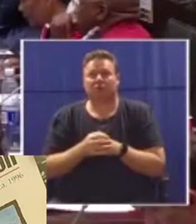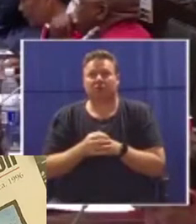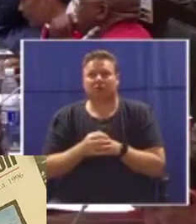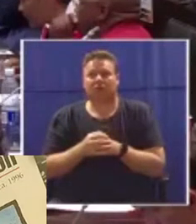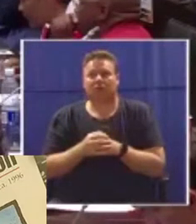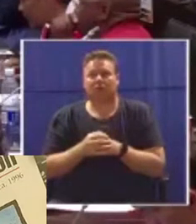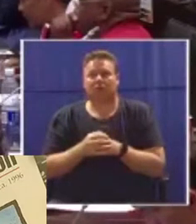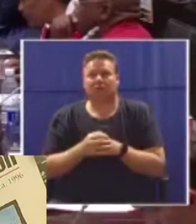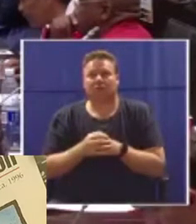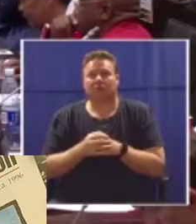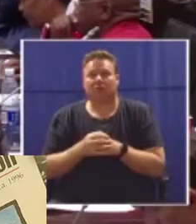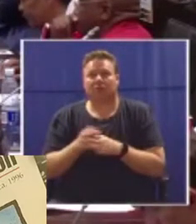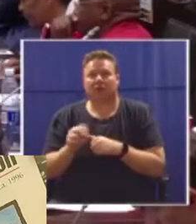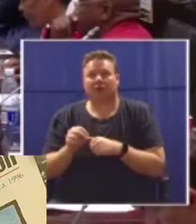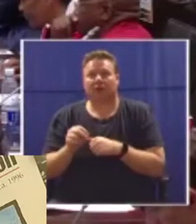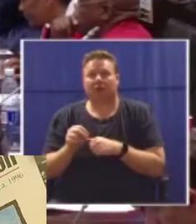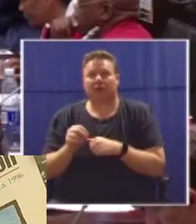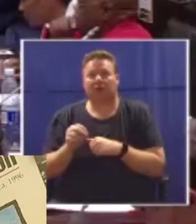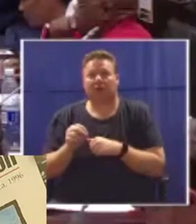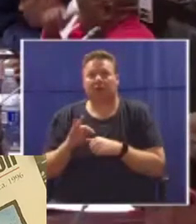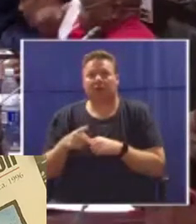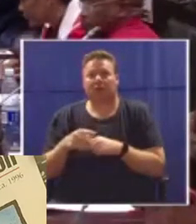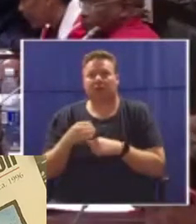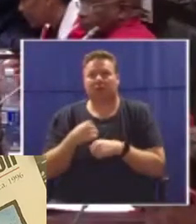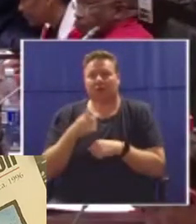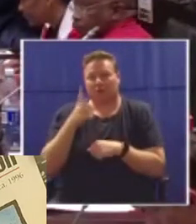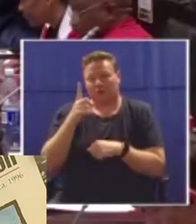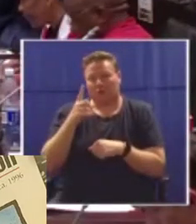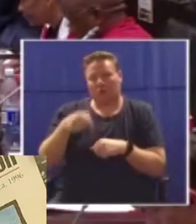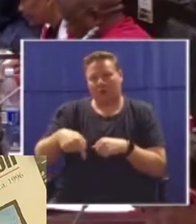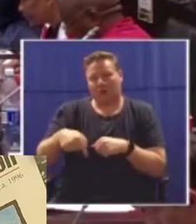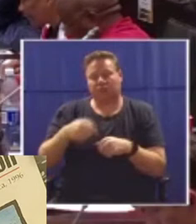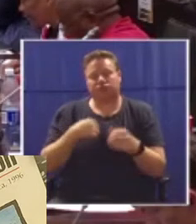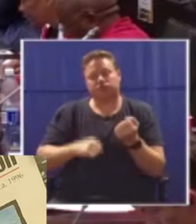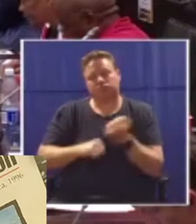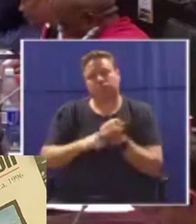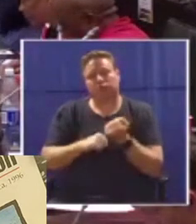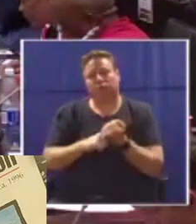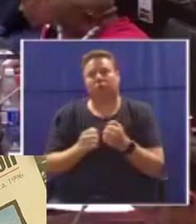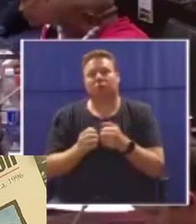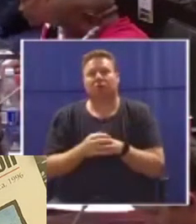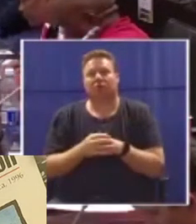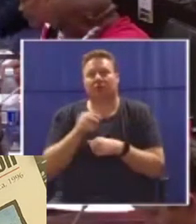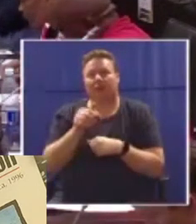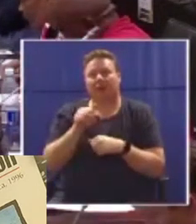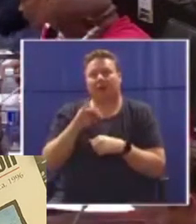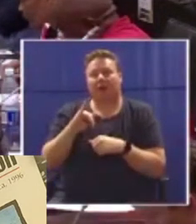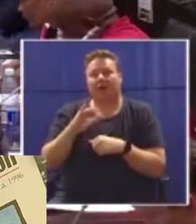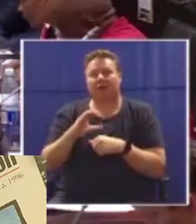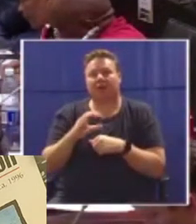The NFP. 1 in the House in support, Chairperson. The AIC.